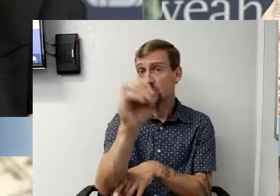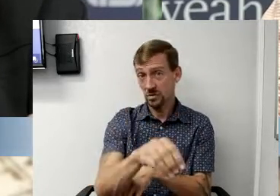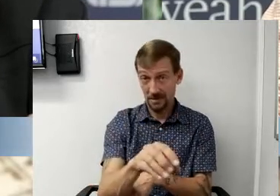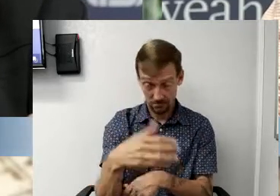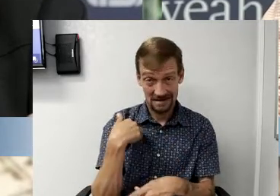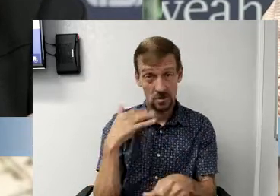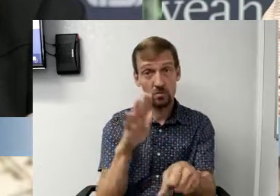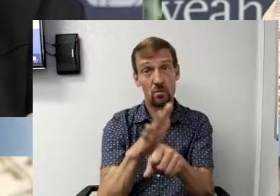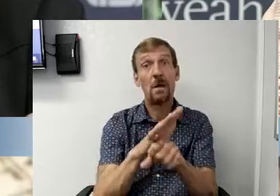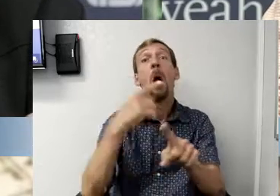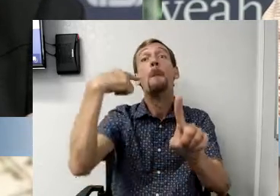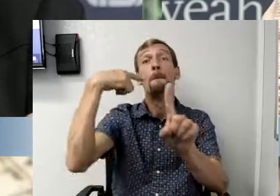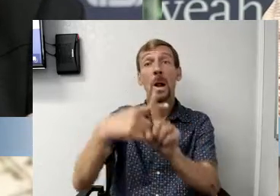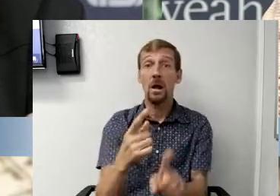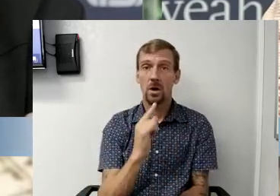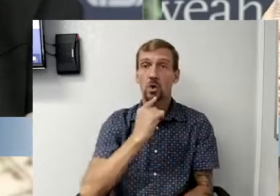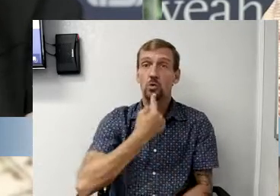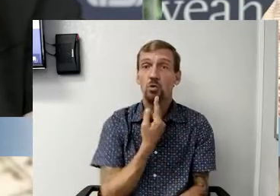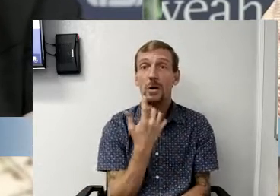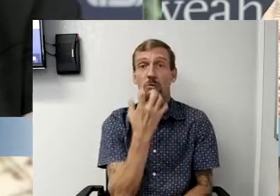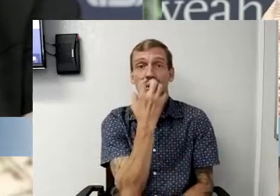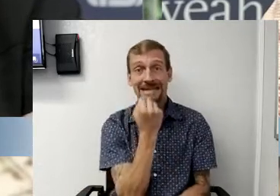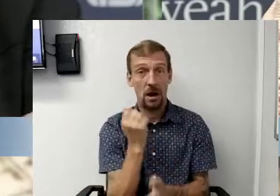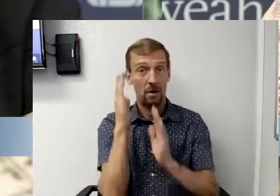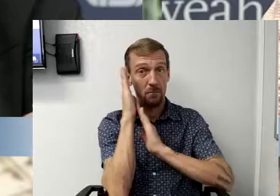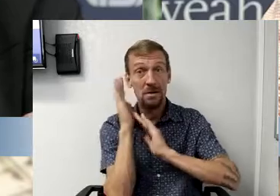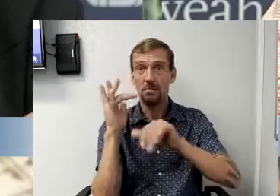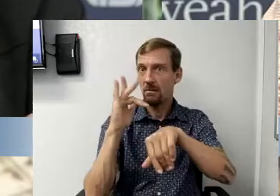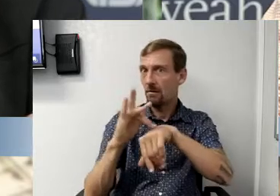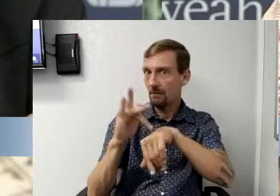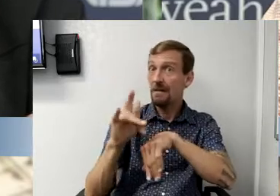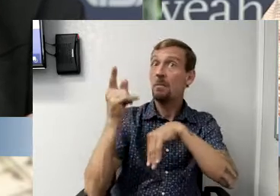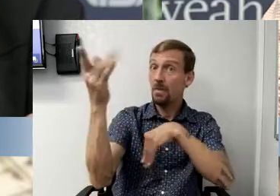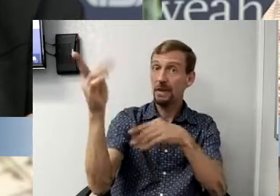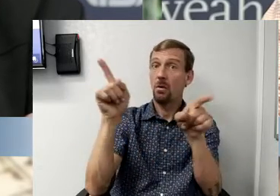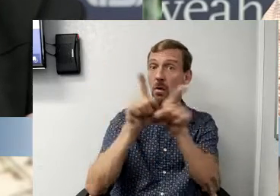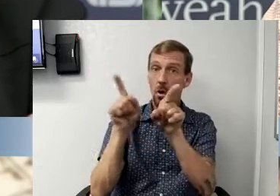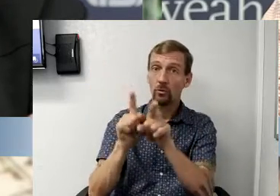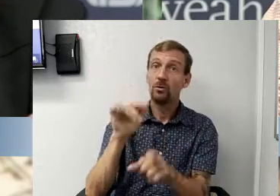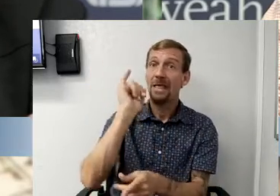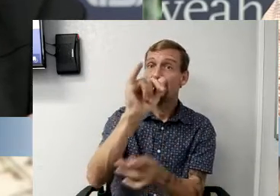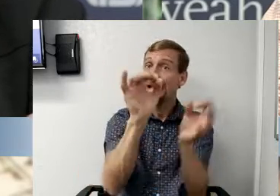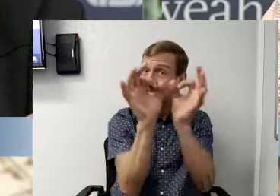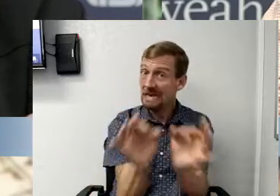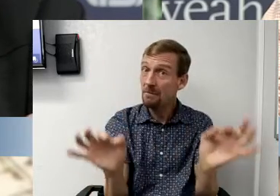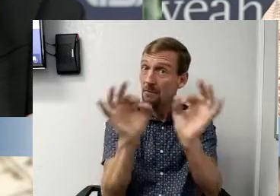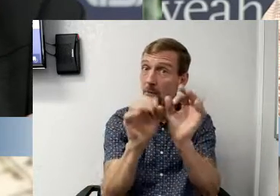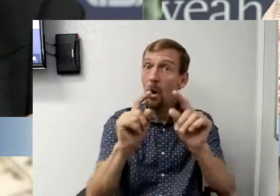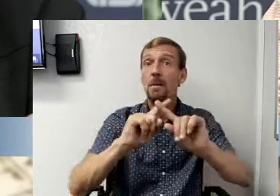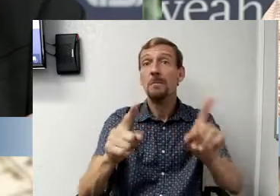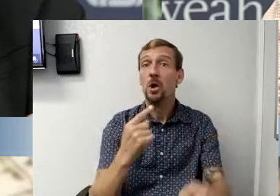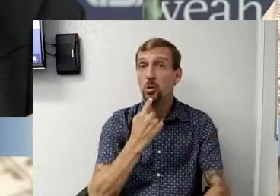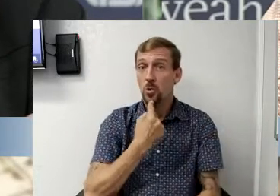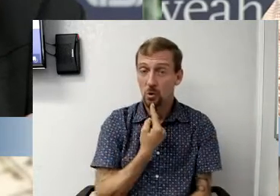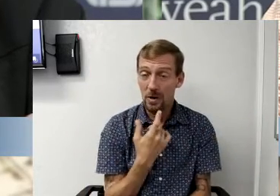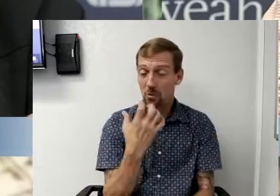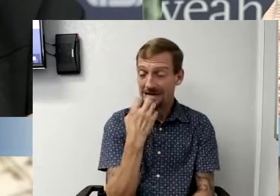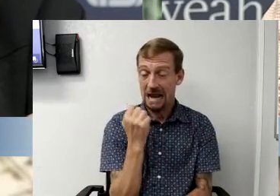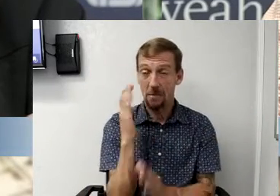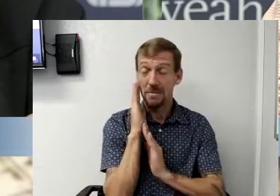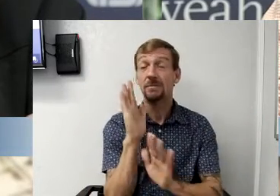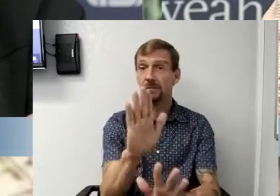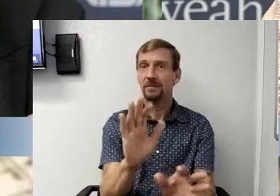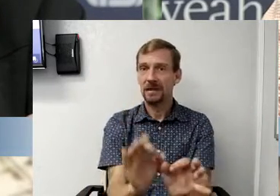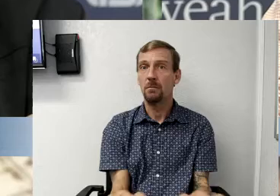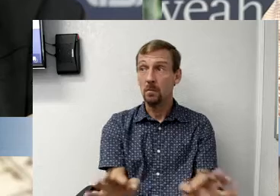care beds. And that the state really watches the critical care bed capacity. The med-surg capacity is important, but the critical care bed capacity worries